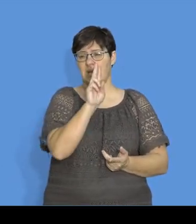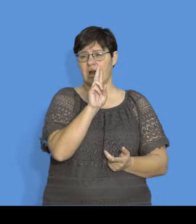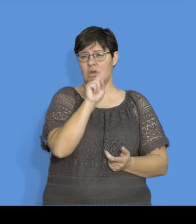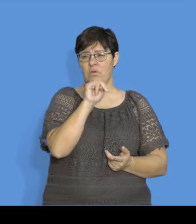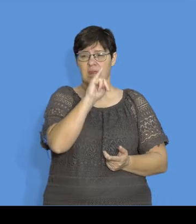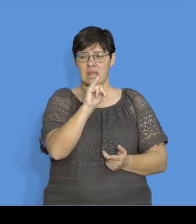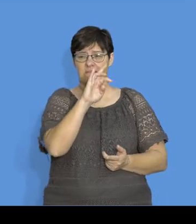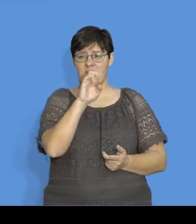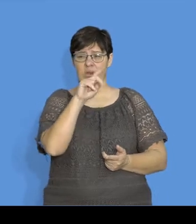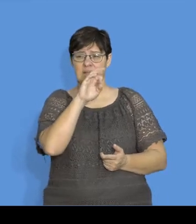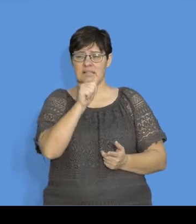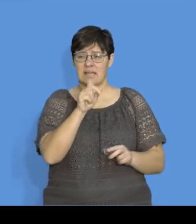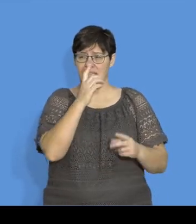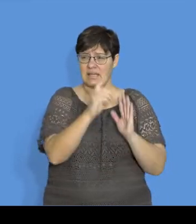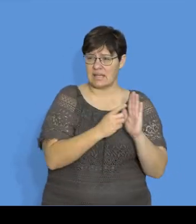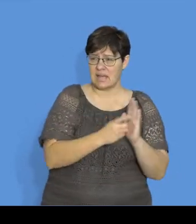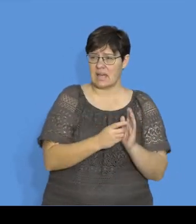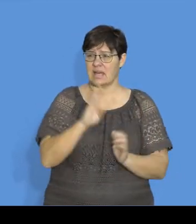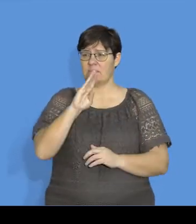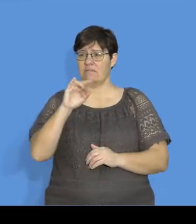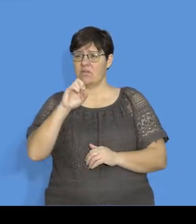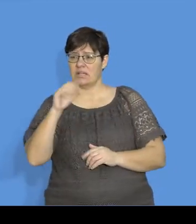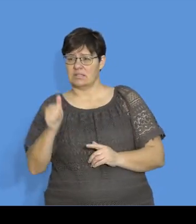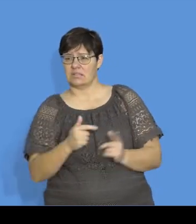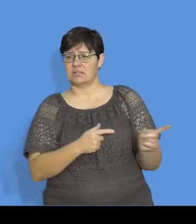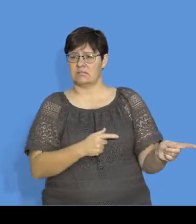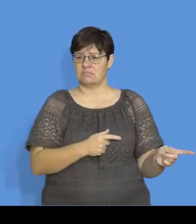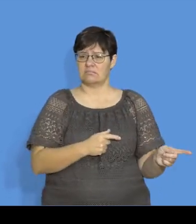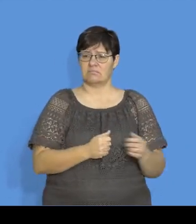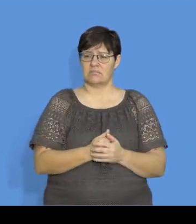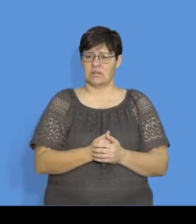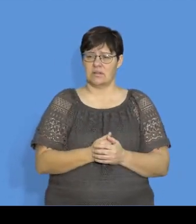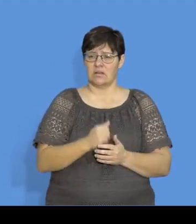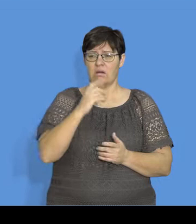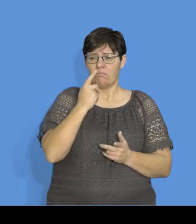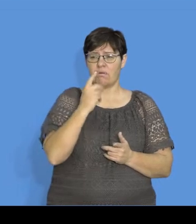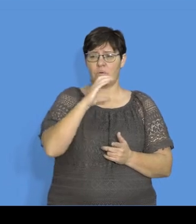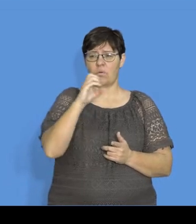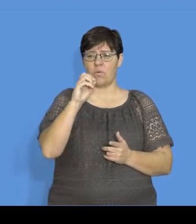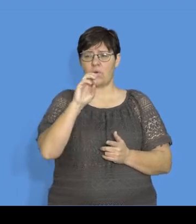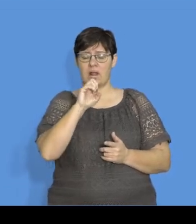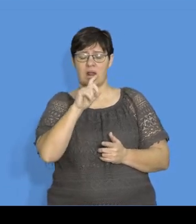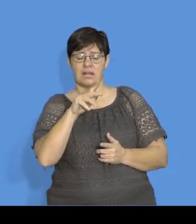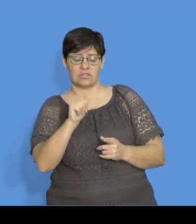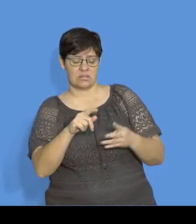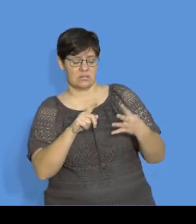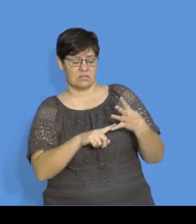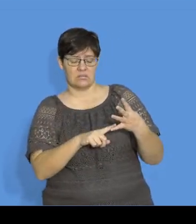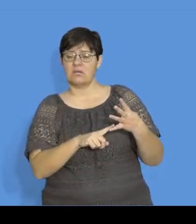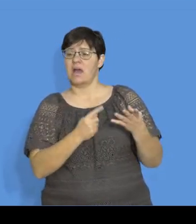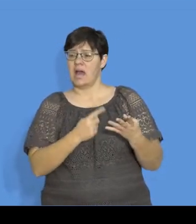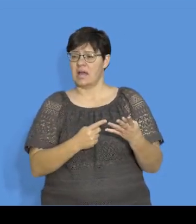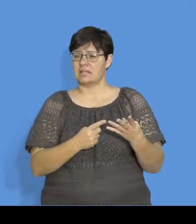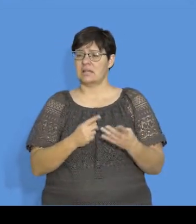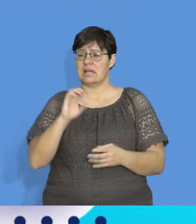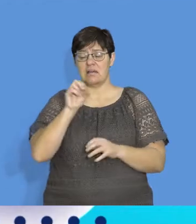Bivariate Data, correlation, and scatter plot. We're going to look at the 4 concepts and what does that